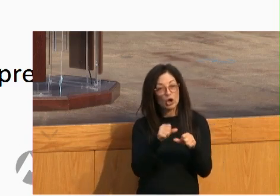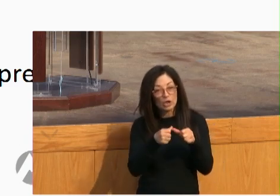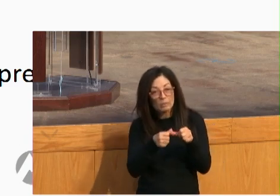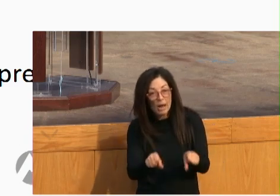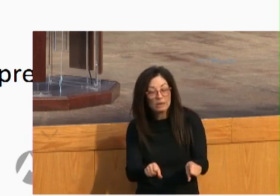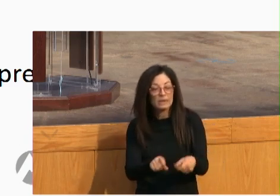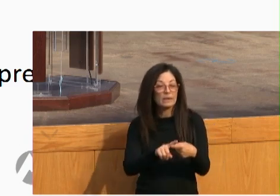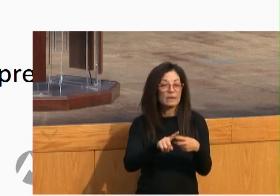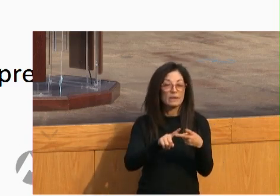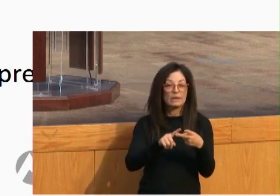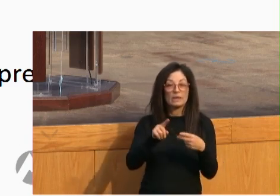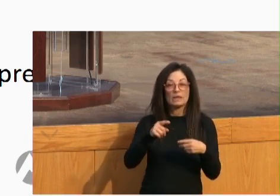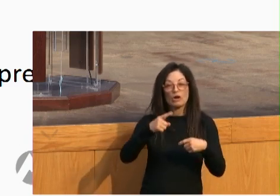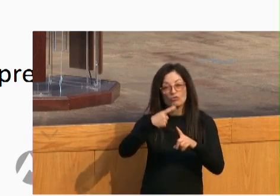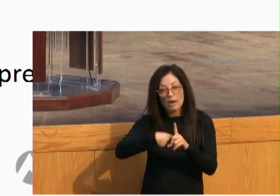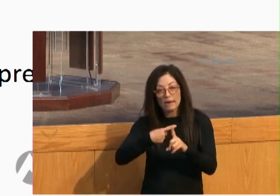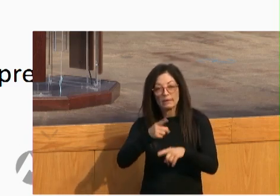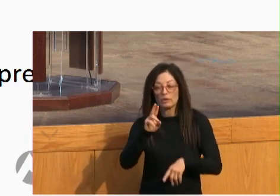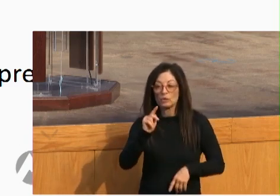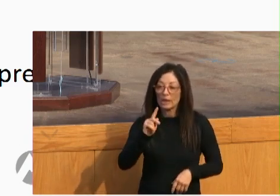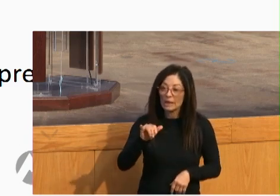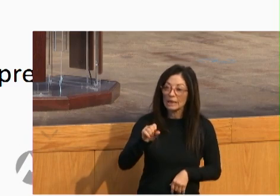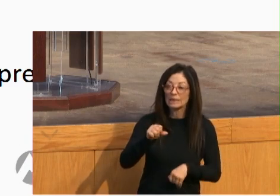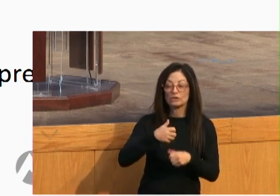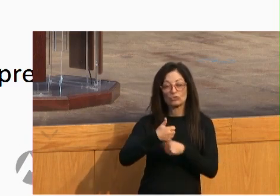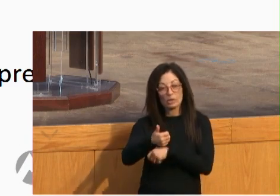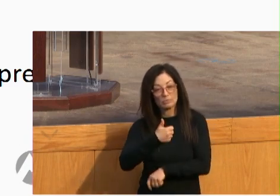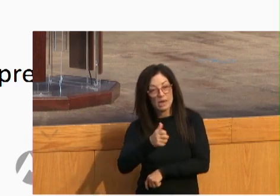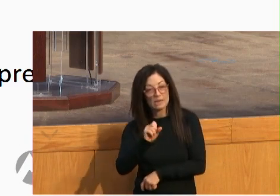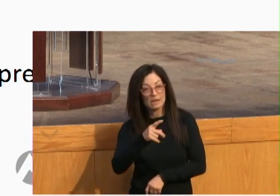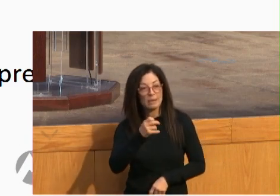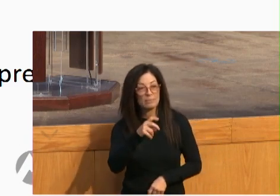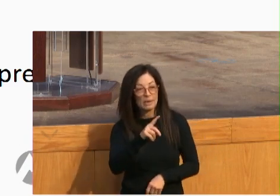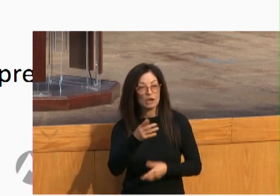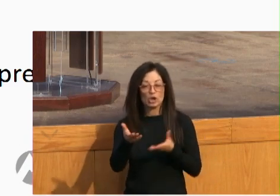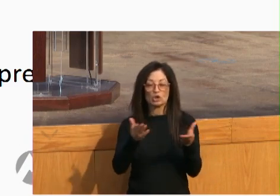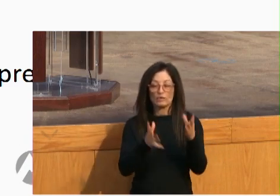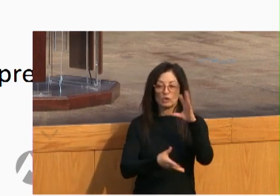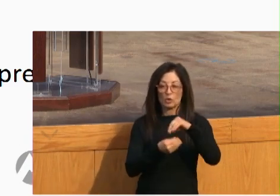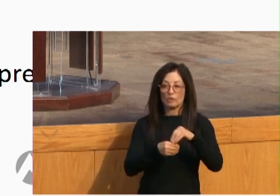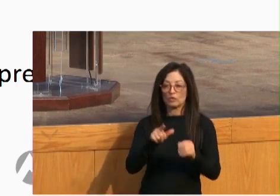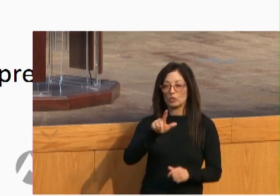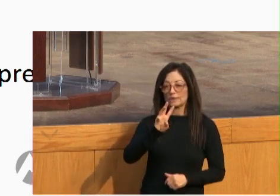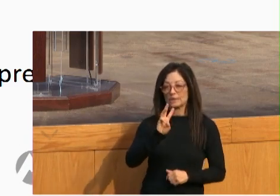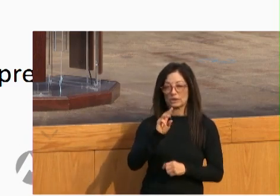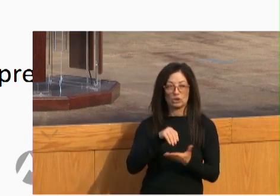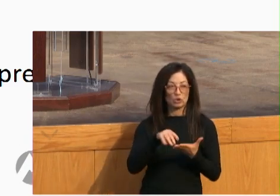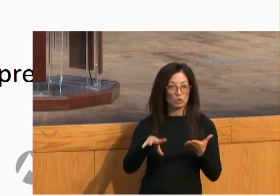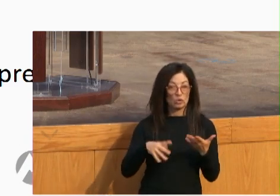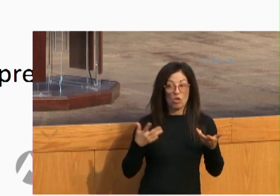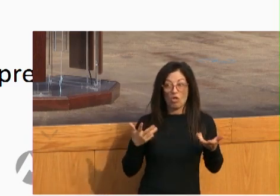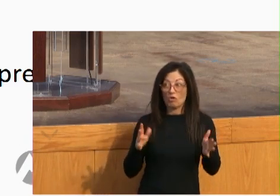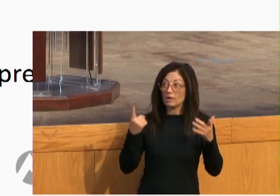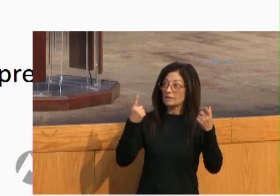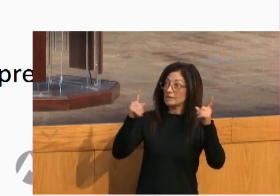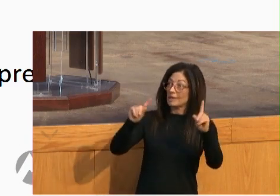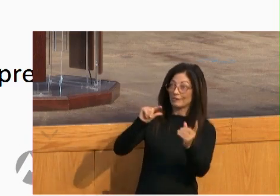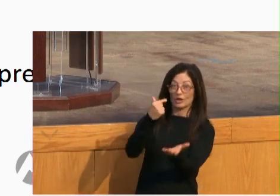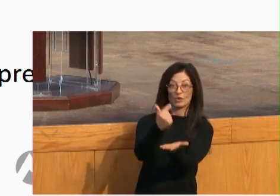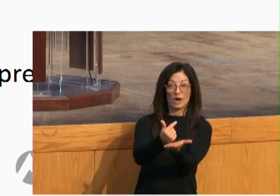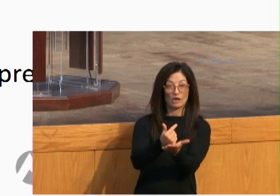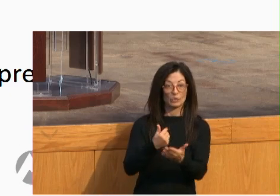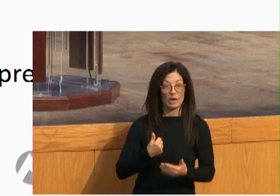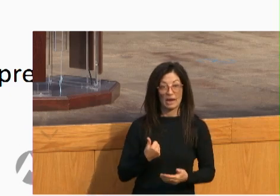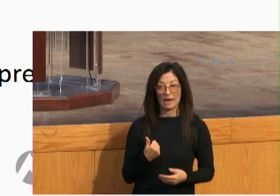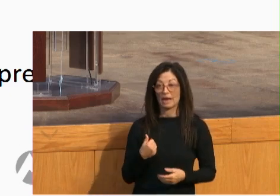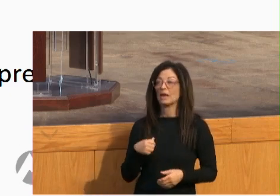utilities, transportation stipends, serving a total of 26 students and already successfully graduating 6